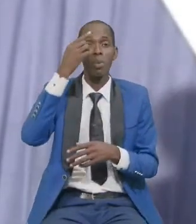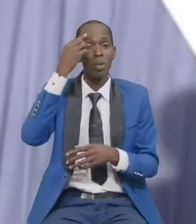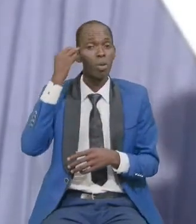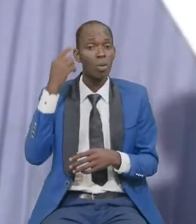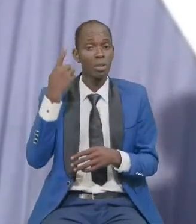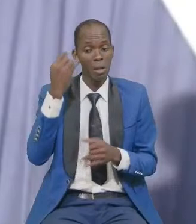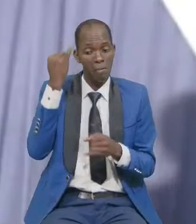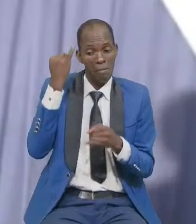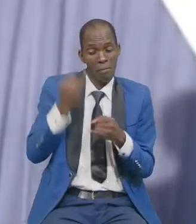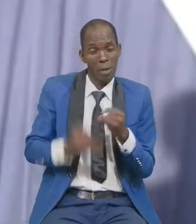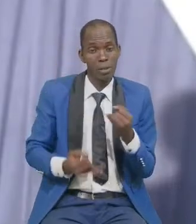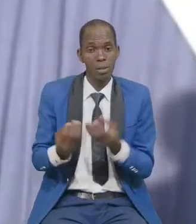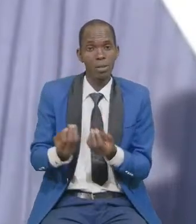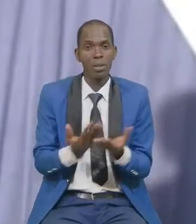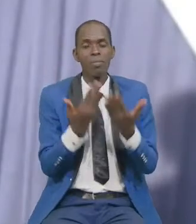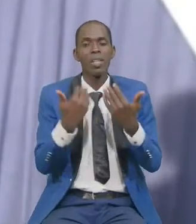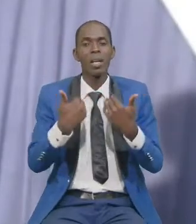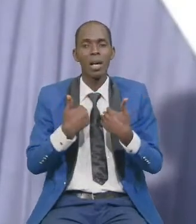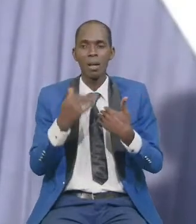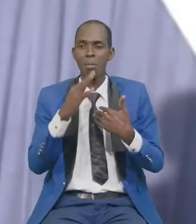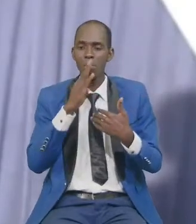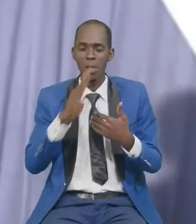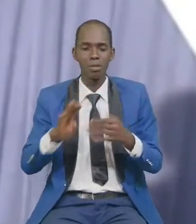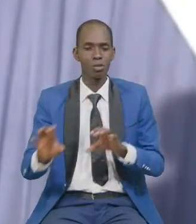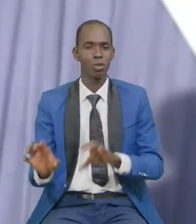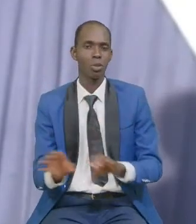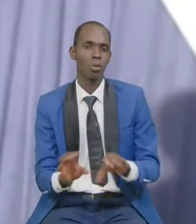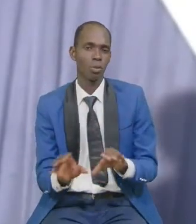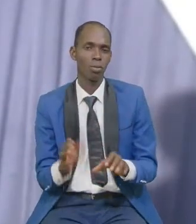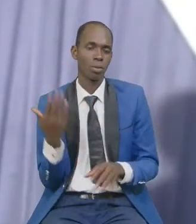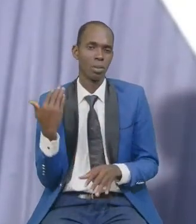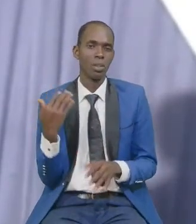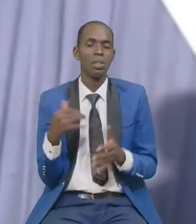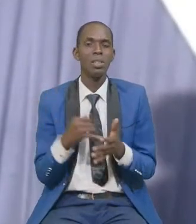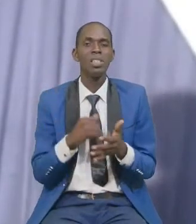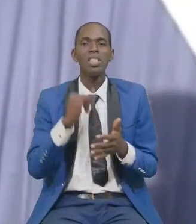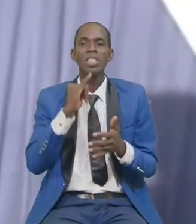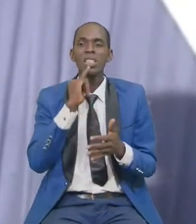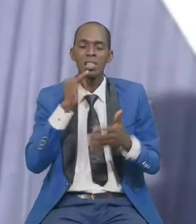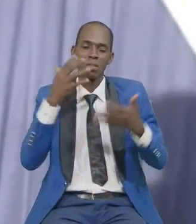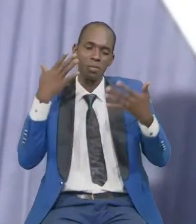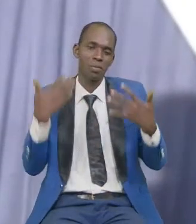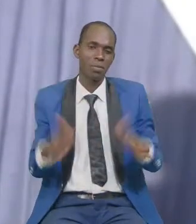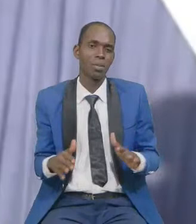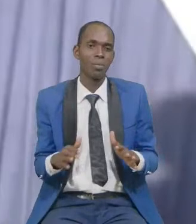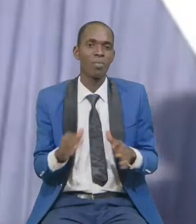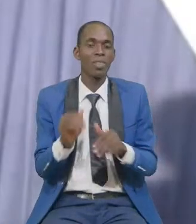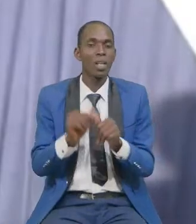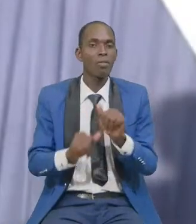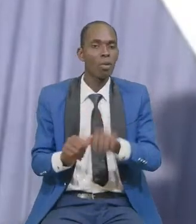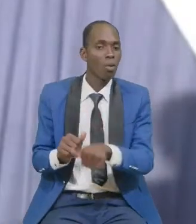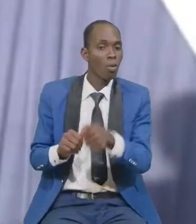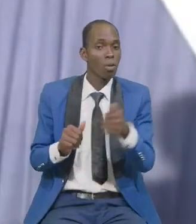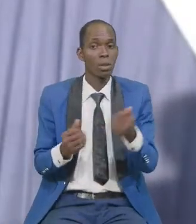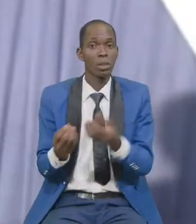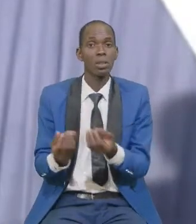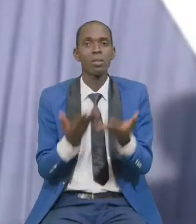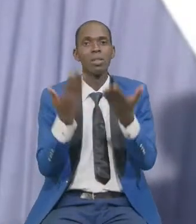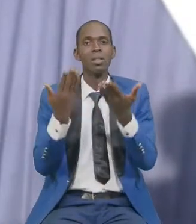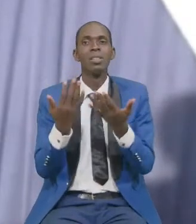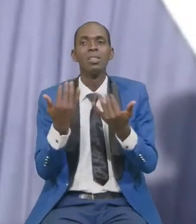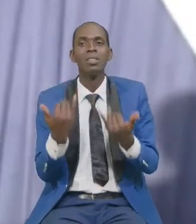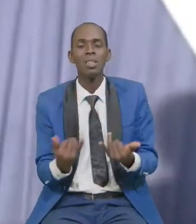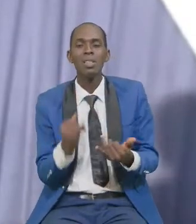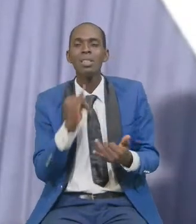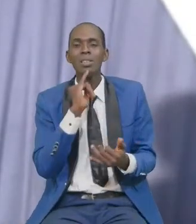final sacrifice had declared, it is finished. Any other sacrifice now is sacrifice